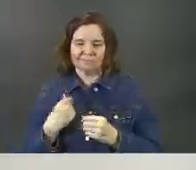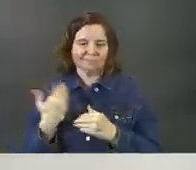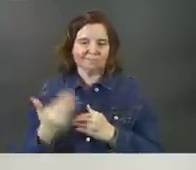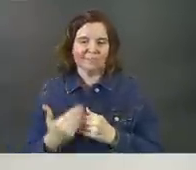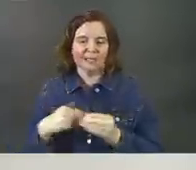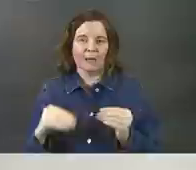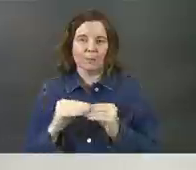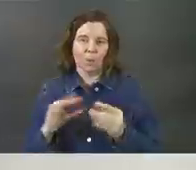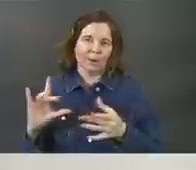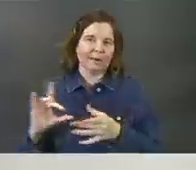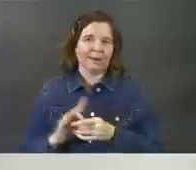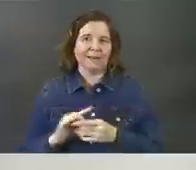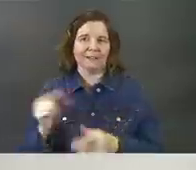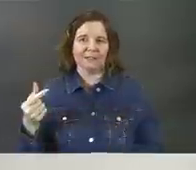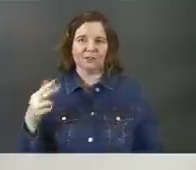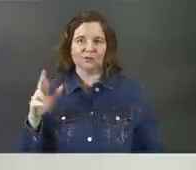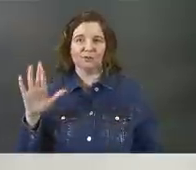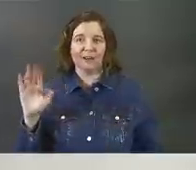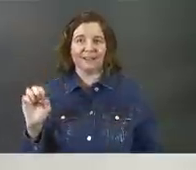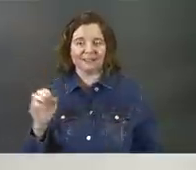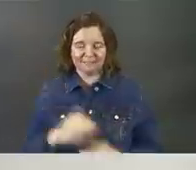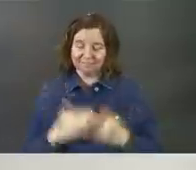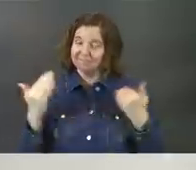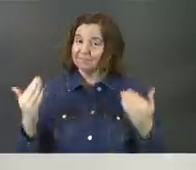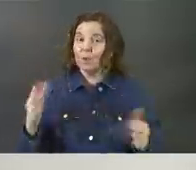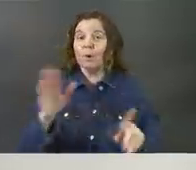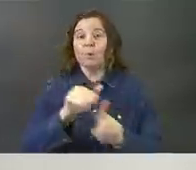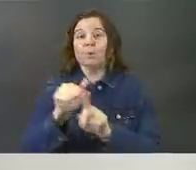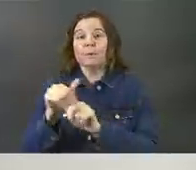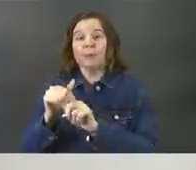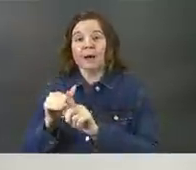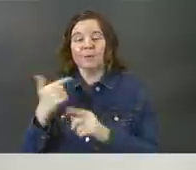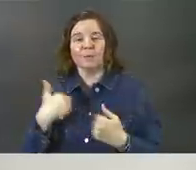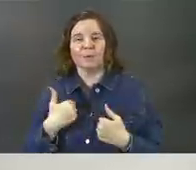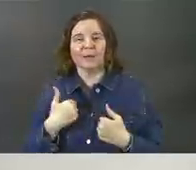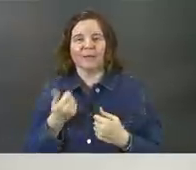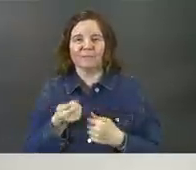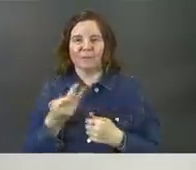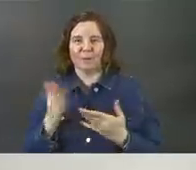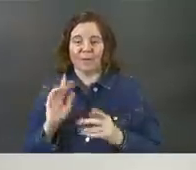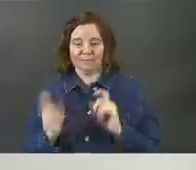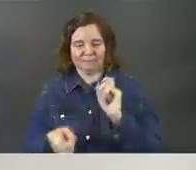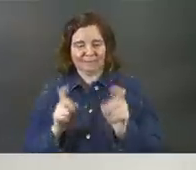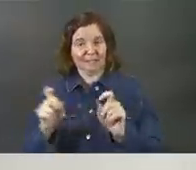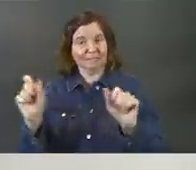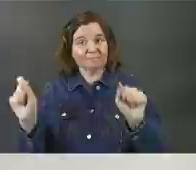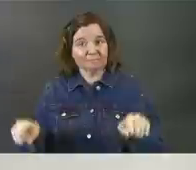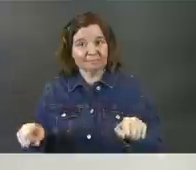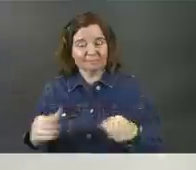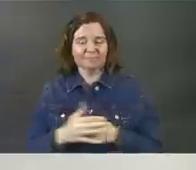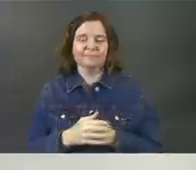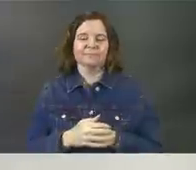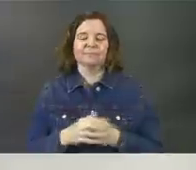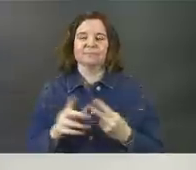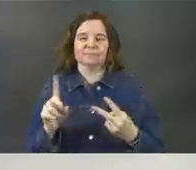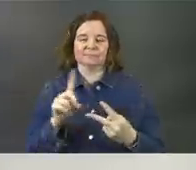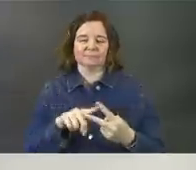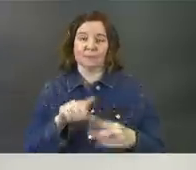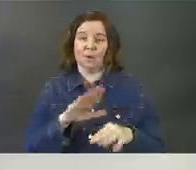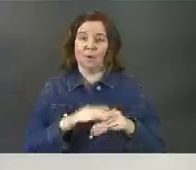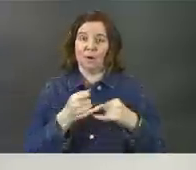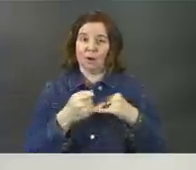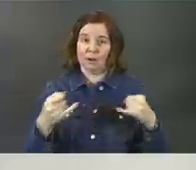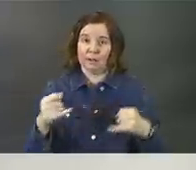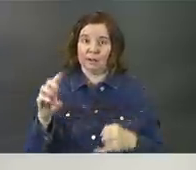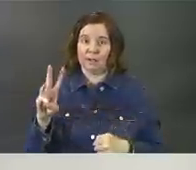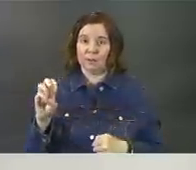get more connected here at Grace Fellowship Church. Hey, a reminder for everybody that we have a couple of ways that you can give today. So you can give online